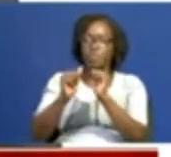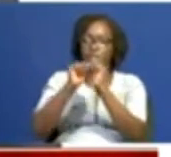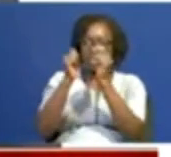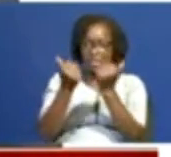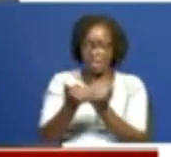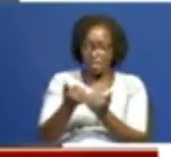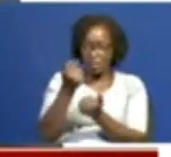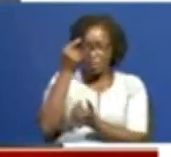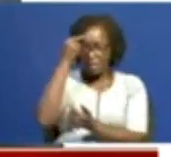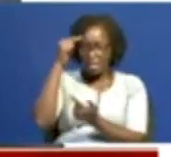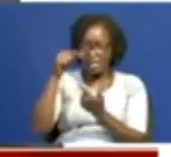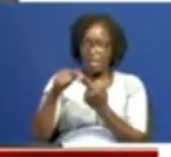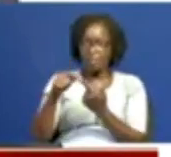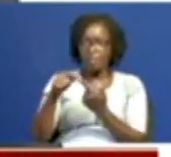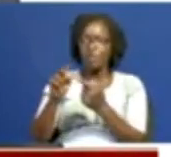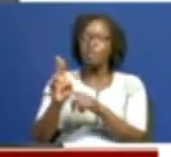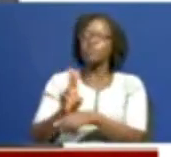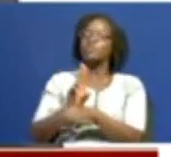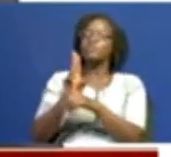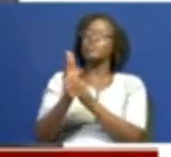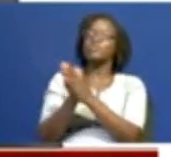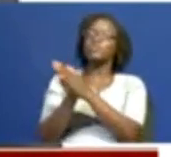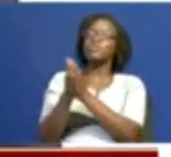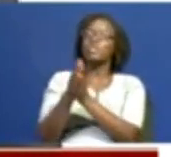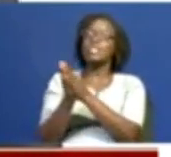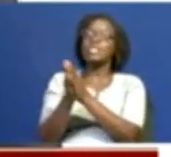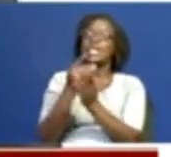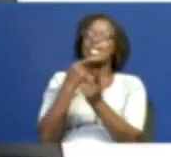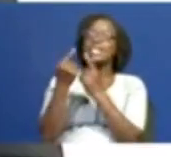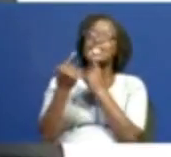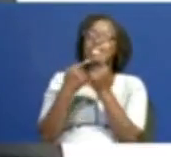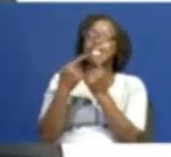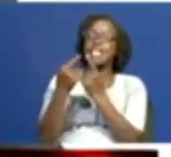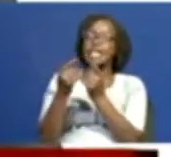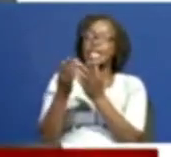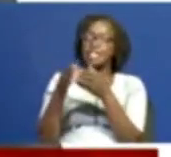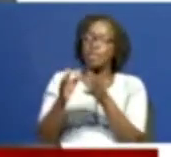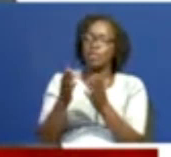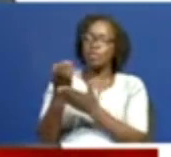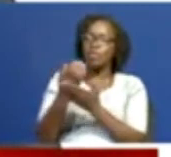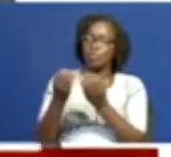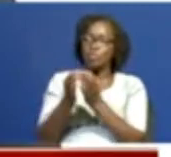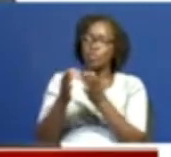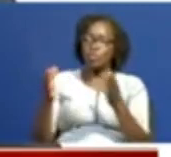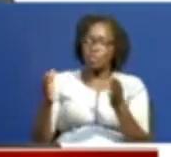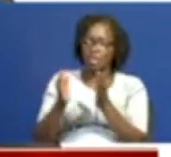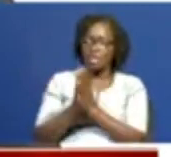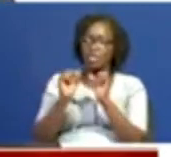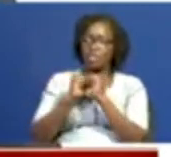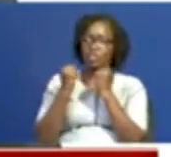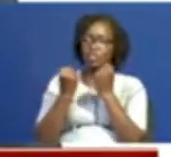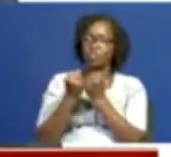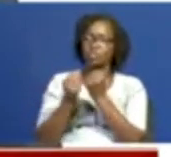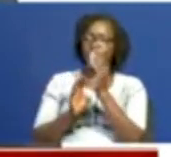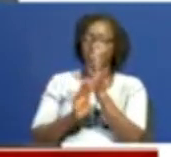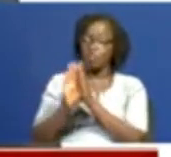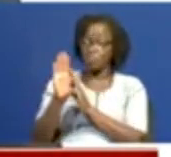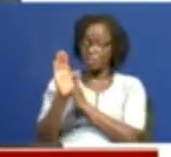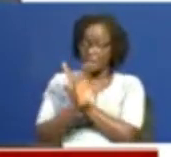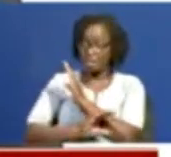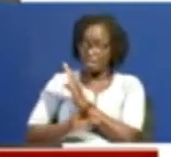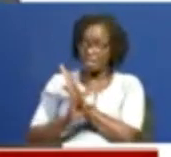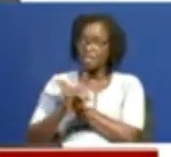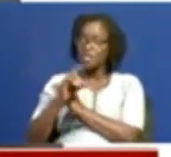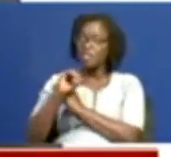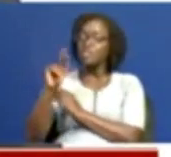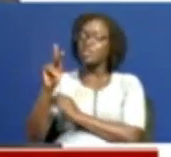with a view to use storytelling as a way of economic growth and social development in this country. So